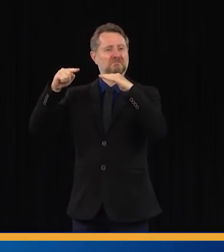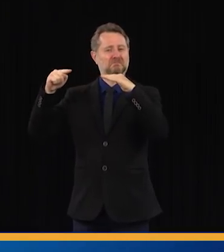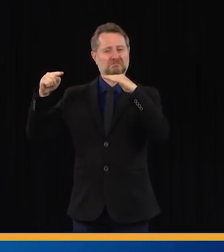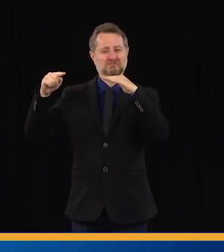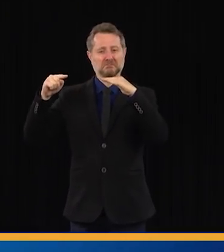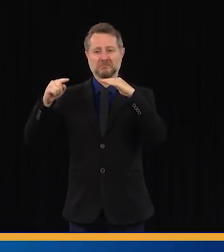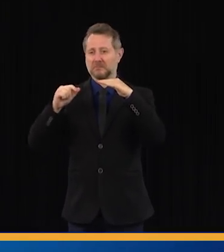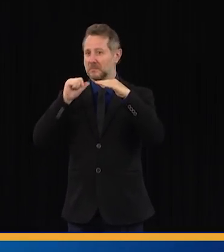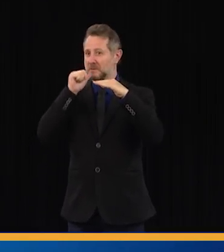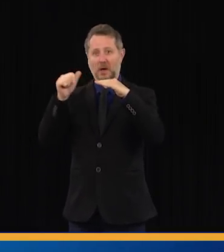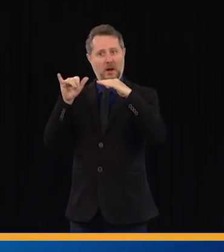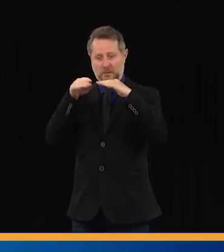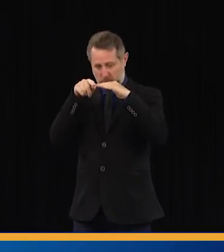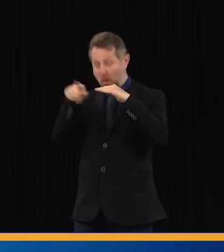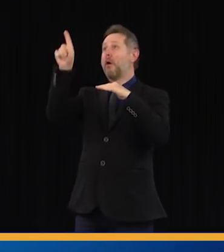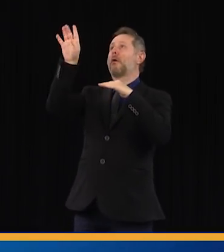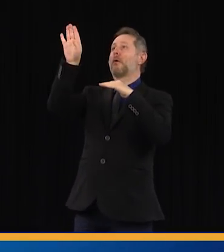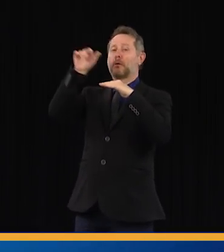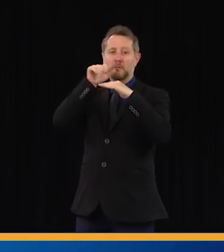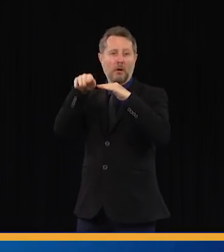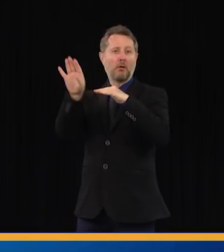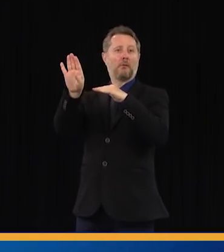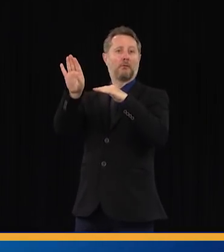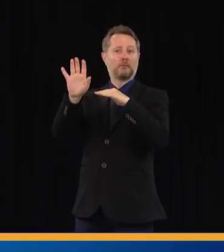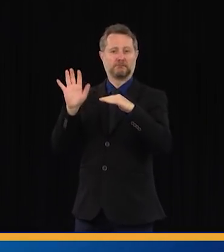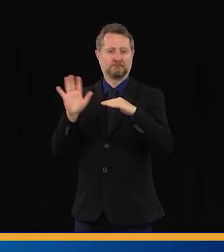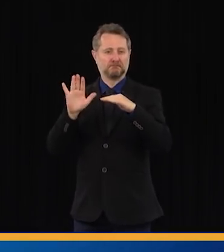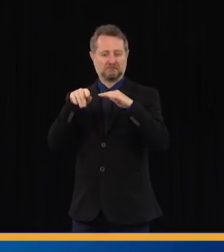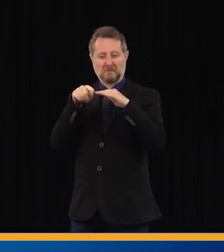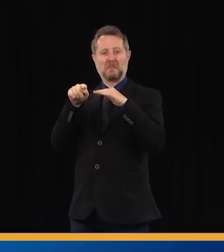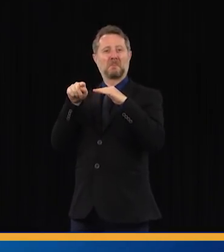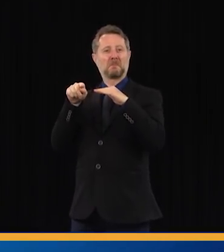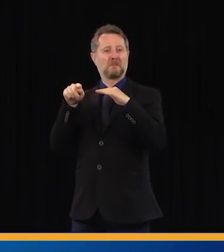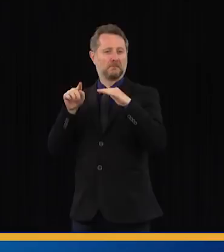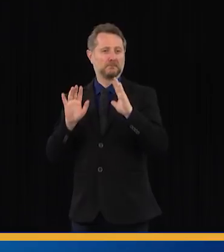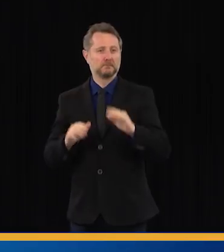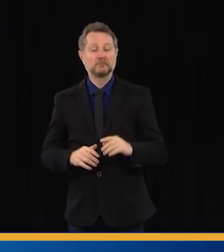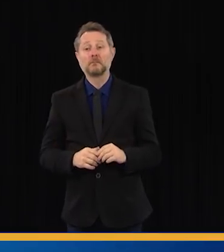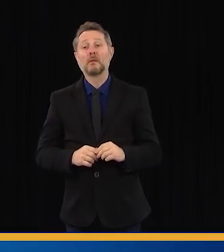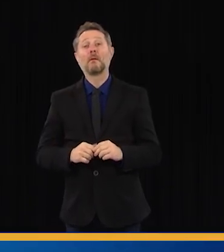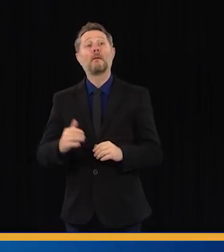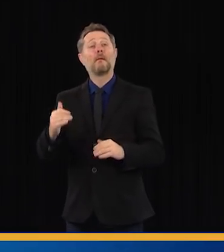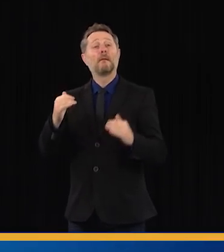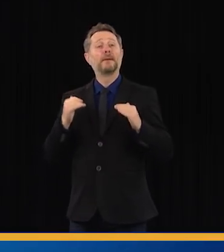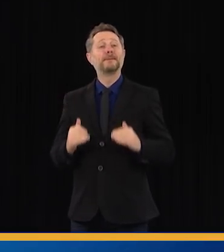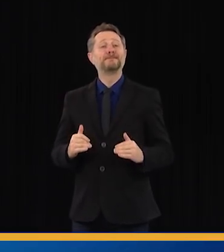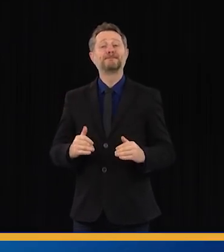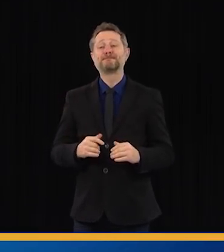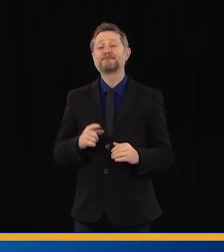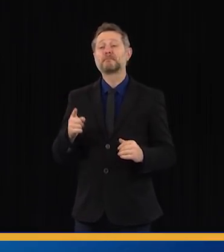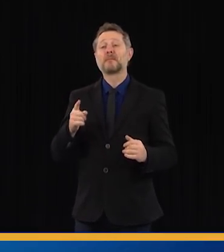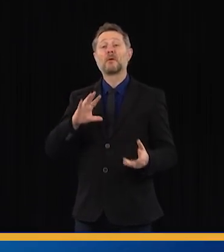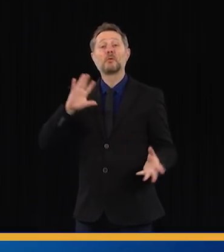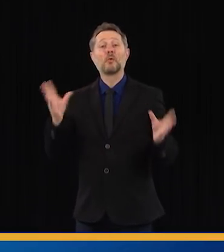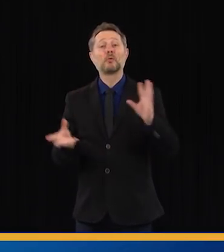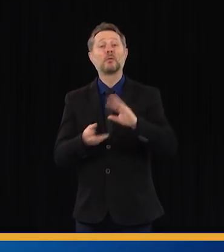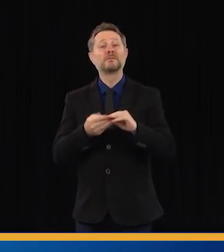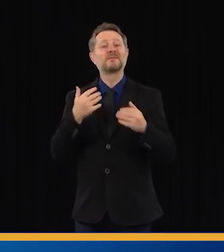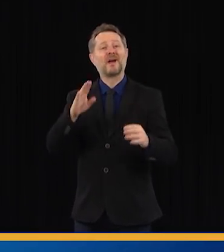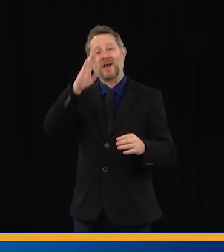to increasing gaps. The total number of hospitalizations,